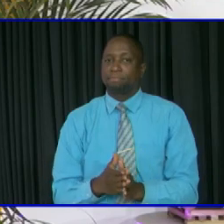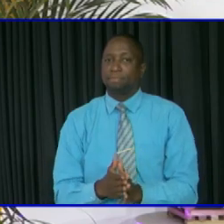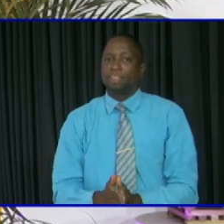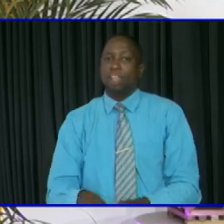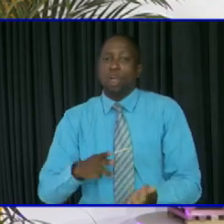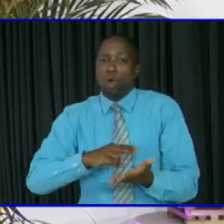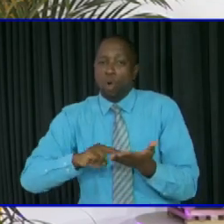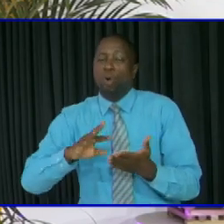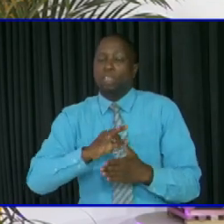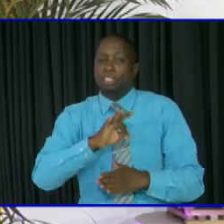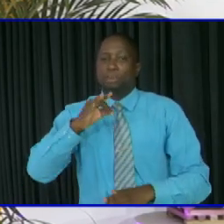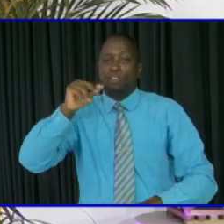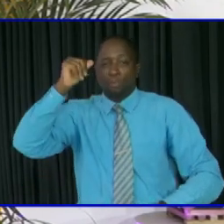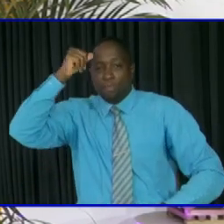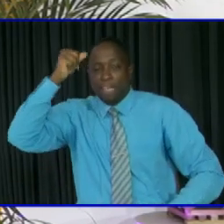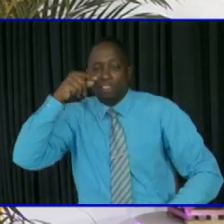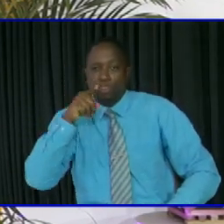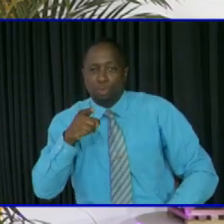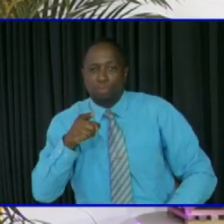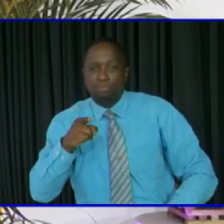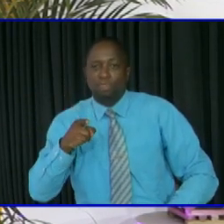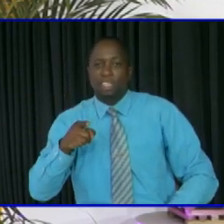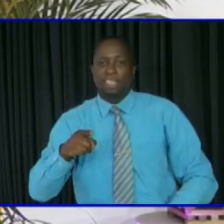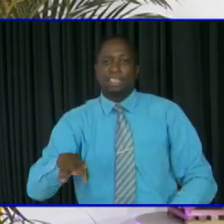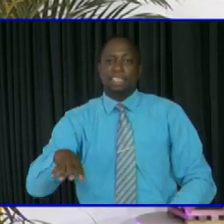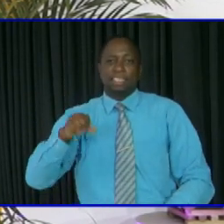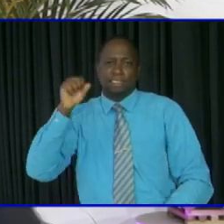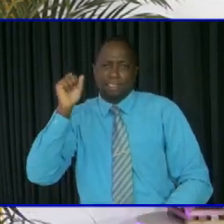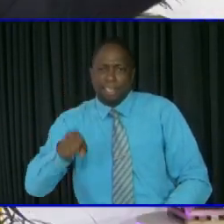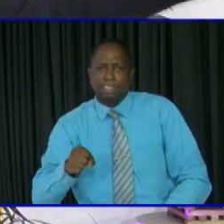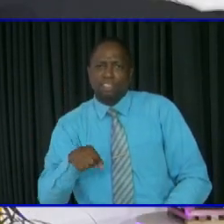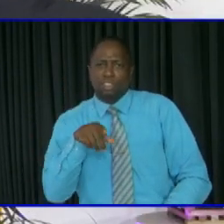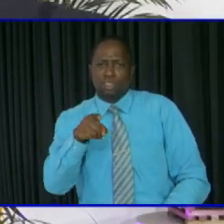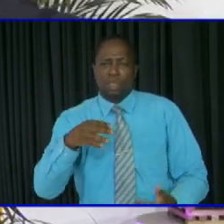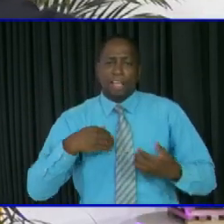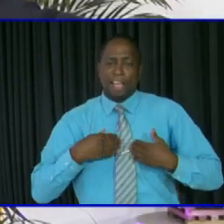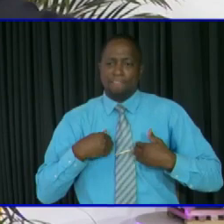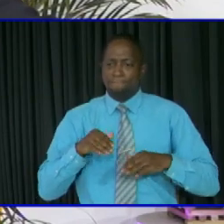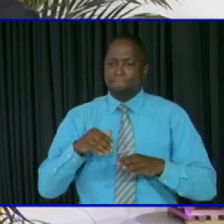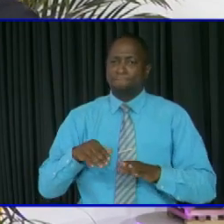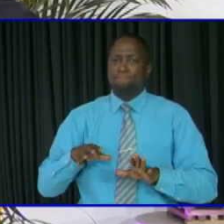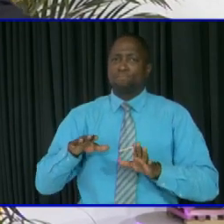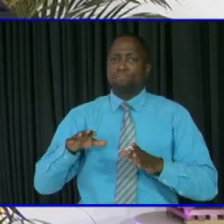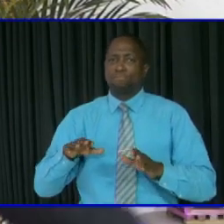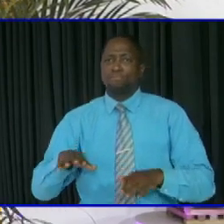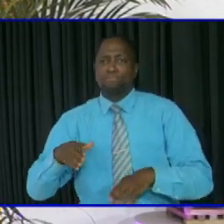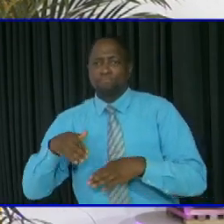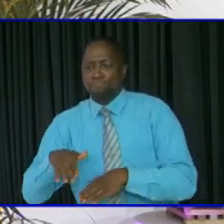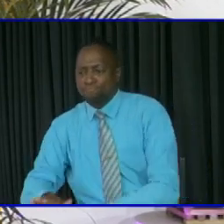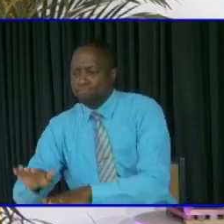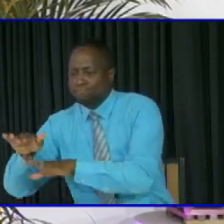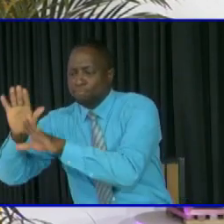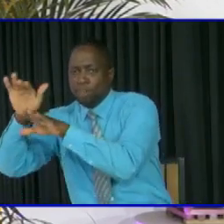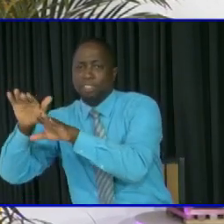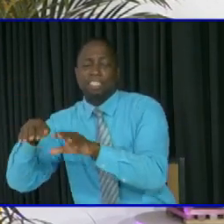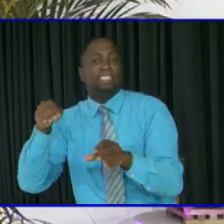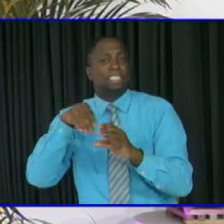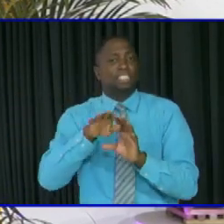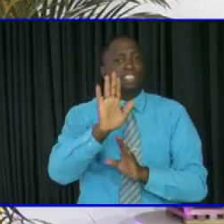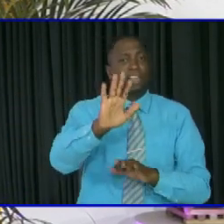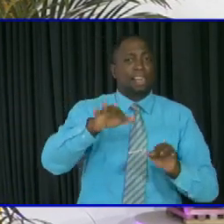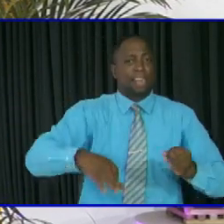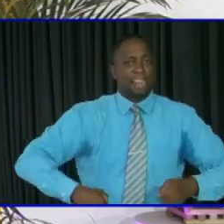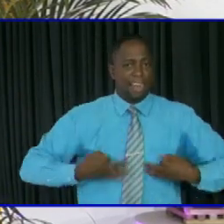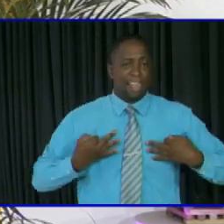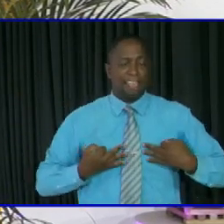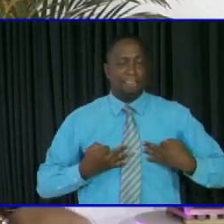is reminding you that even though you may have the mountains on either side, the Red Sea before